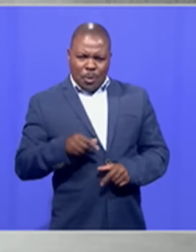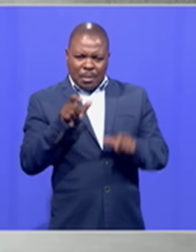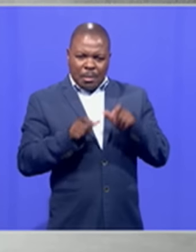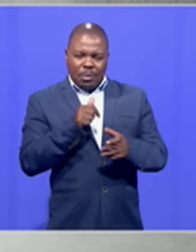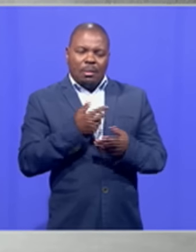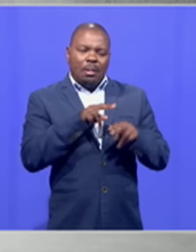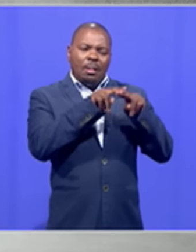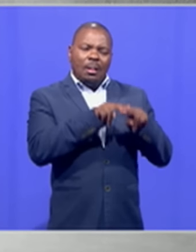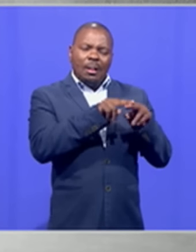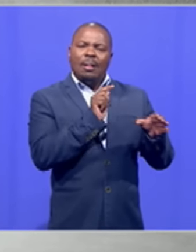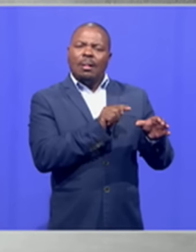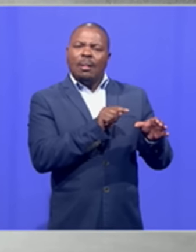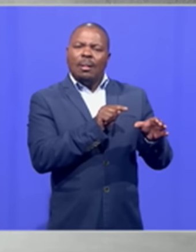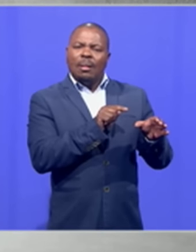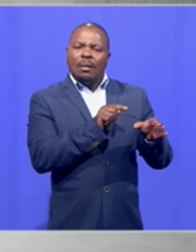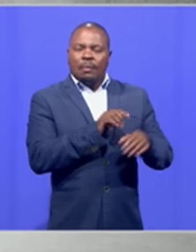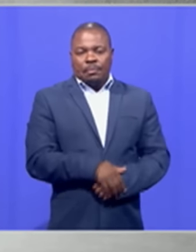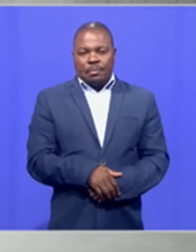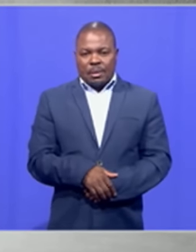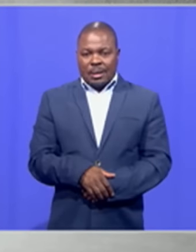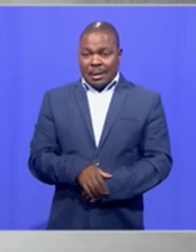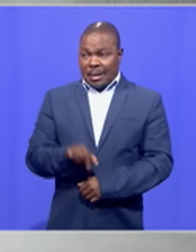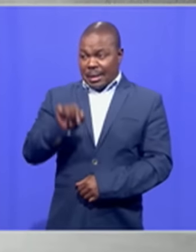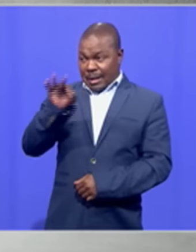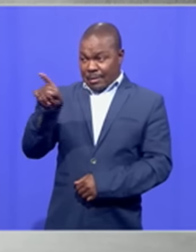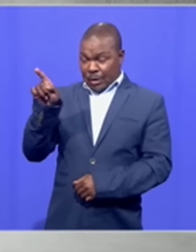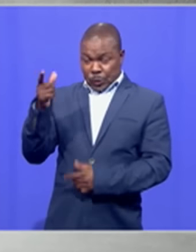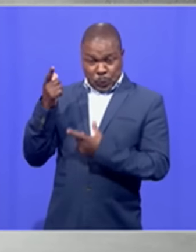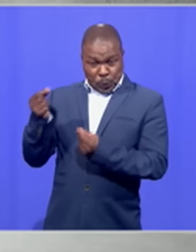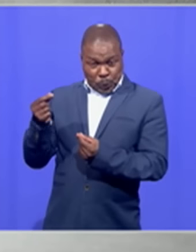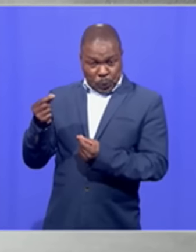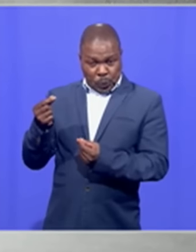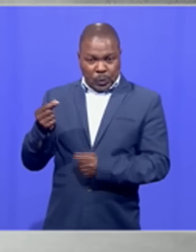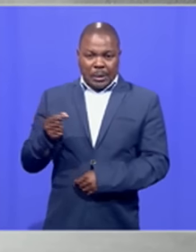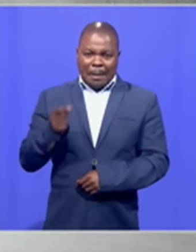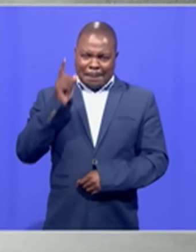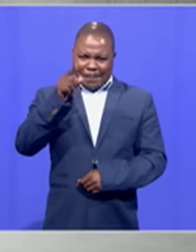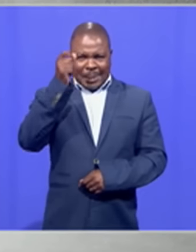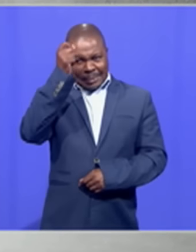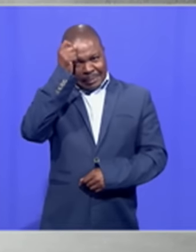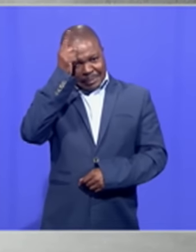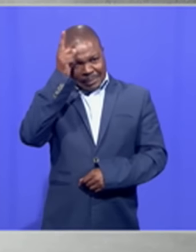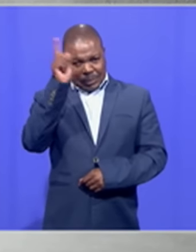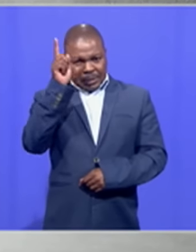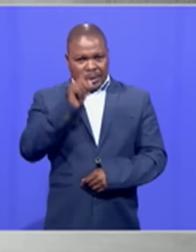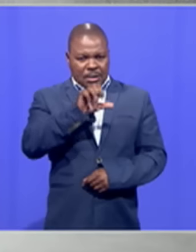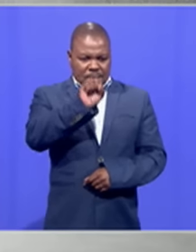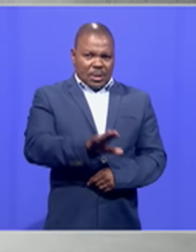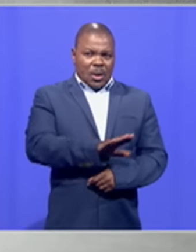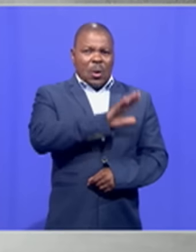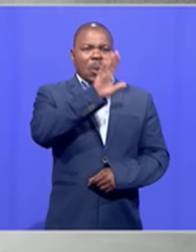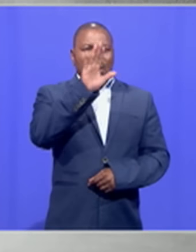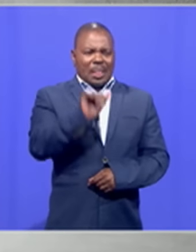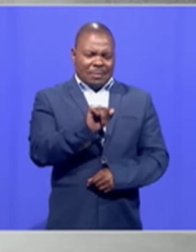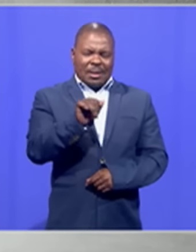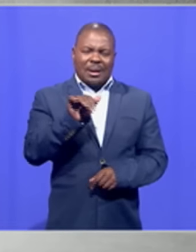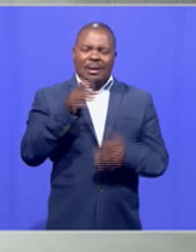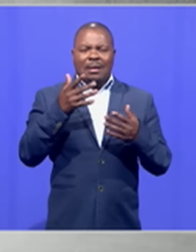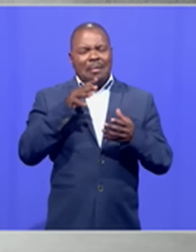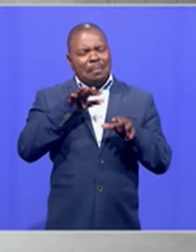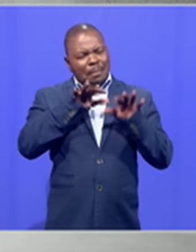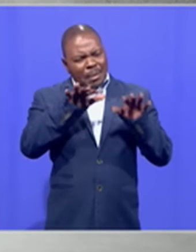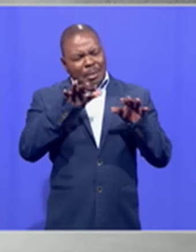yona NSFAS eo. A ka batla o etsa fela bjao o tlameile o twisise gore mo nageng ya rona malapa ha lekane